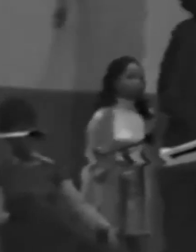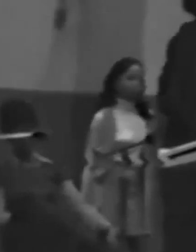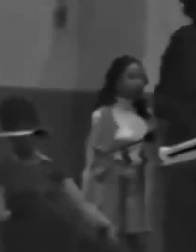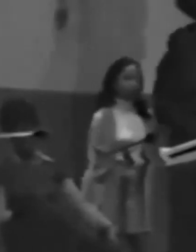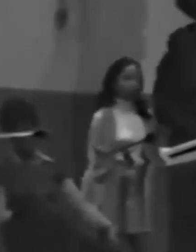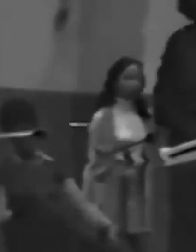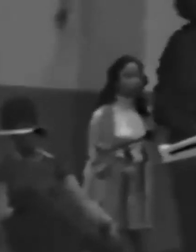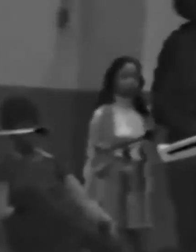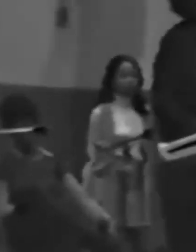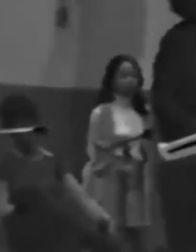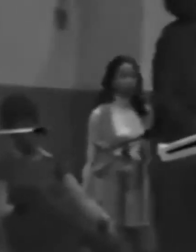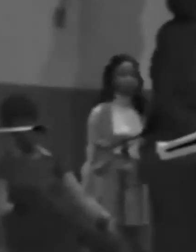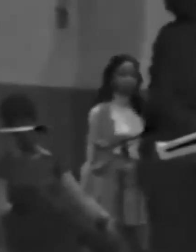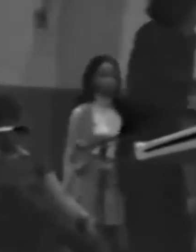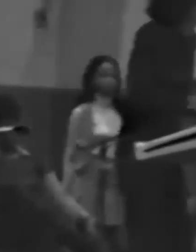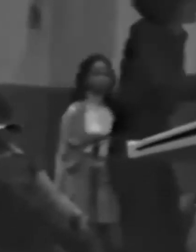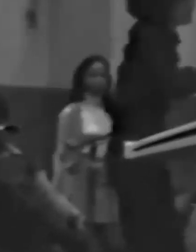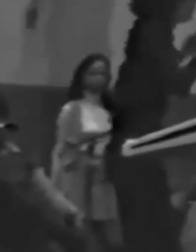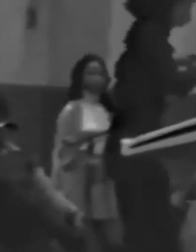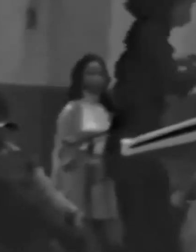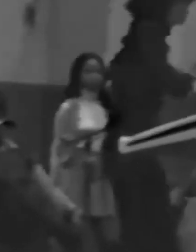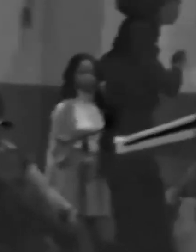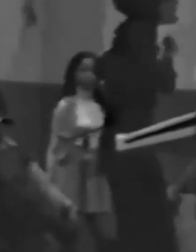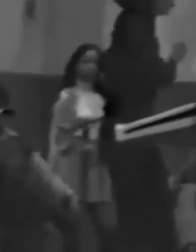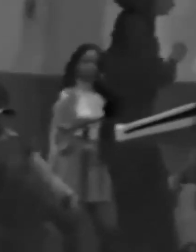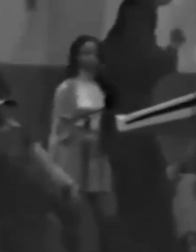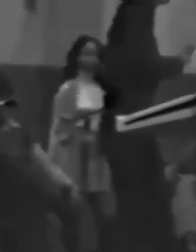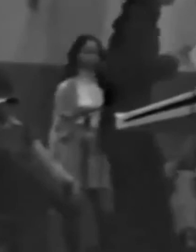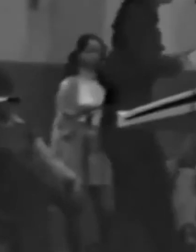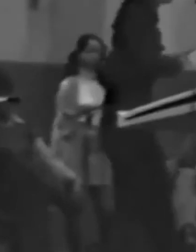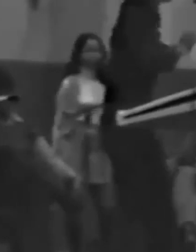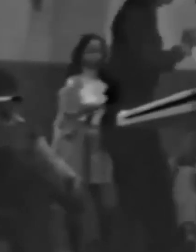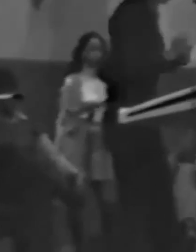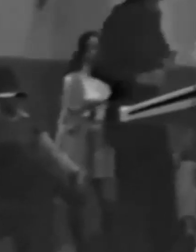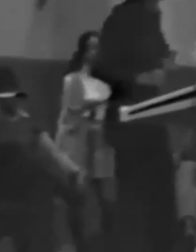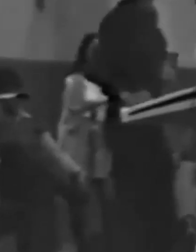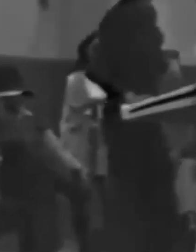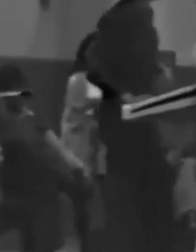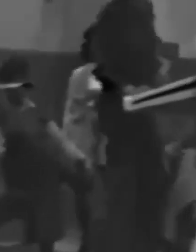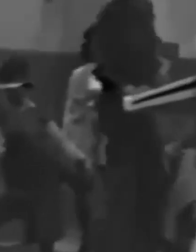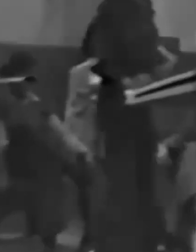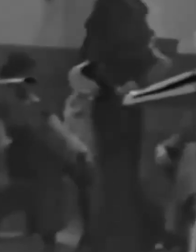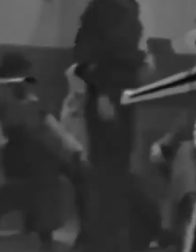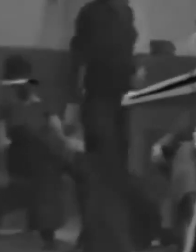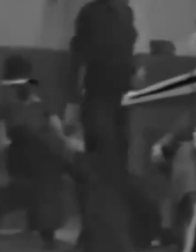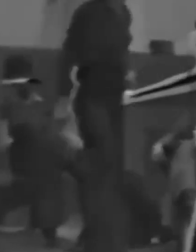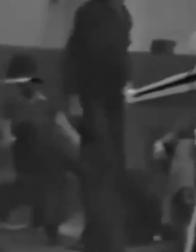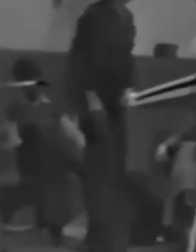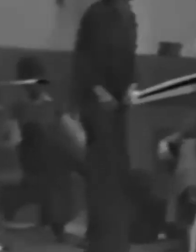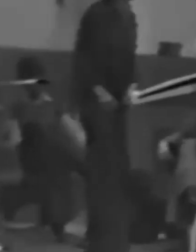And we know that they tell white workers, you better watch out for that black worker who's trying to get your job.